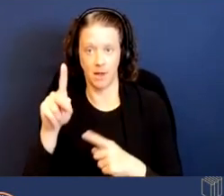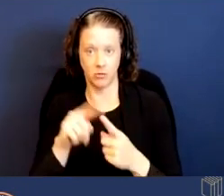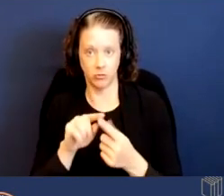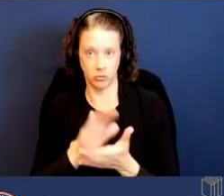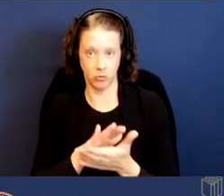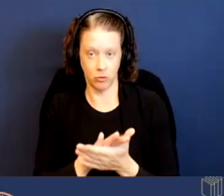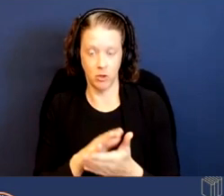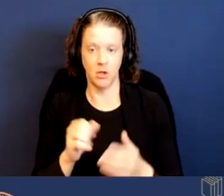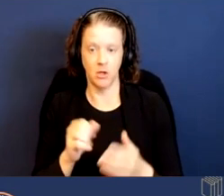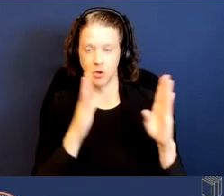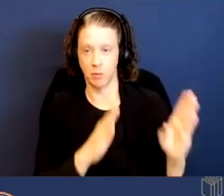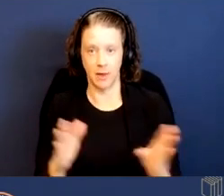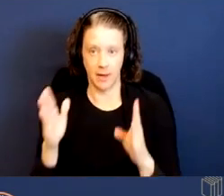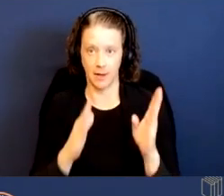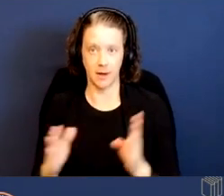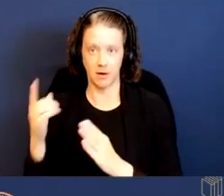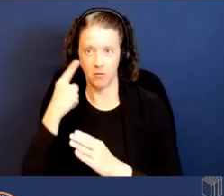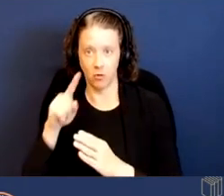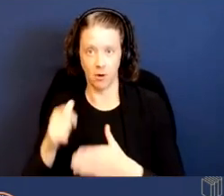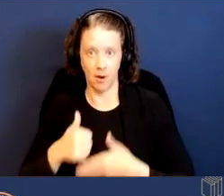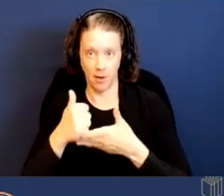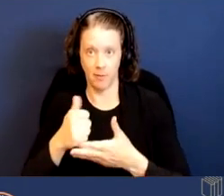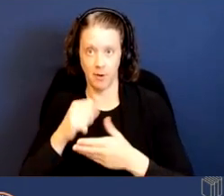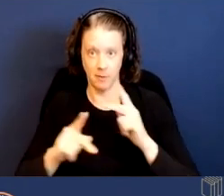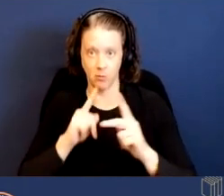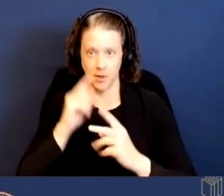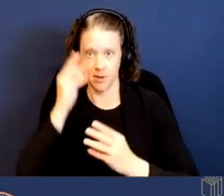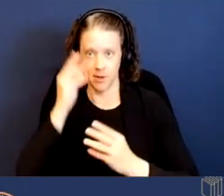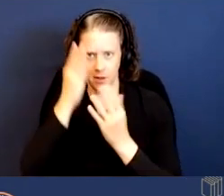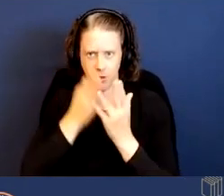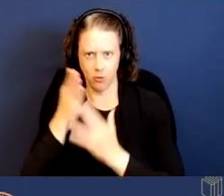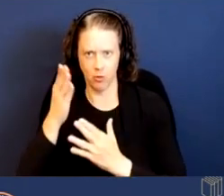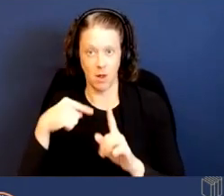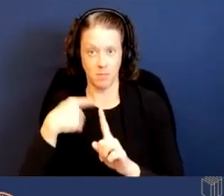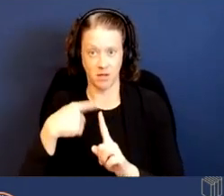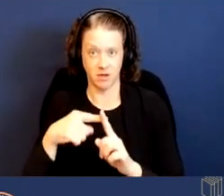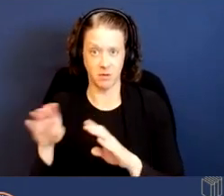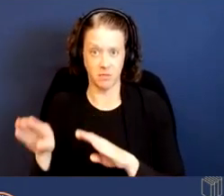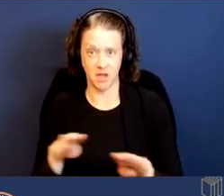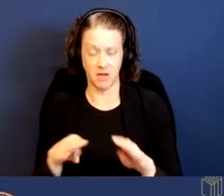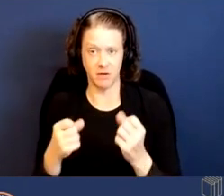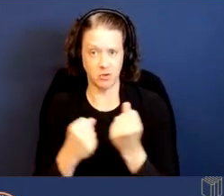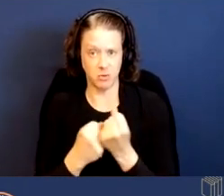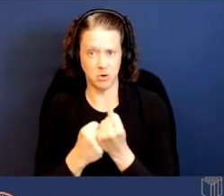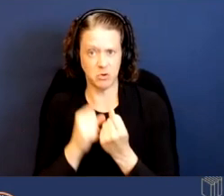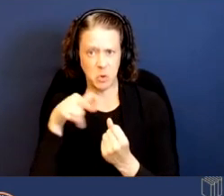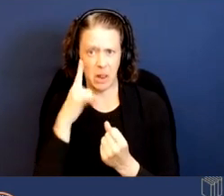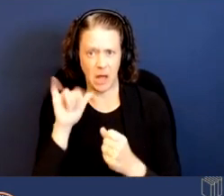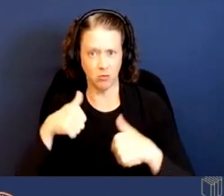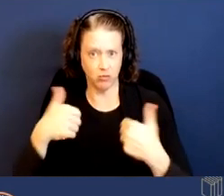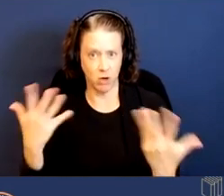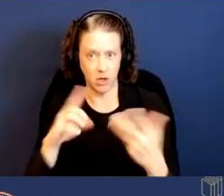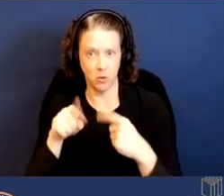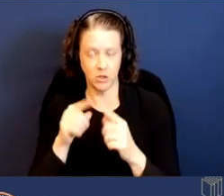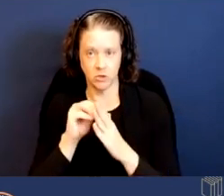planning for, helping folks really think through what does positive behavior supports look like as students return to a